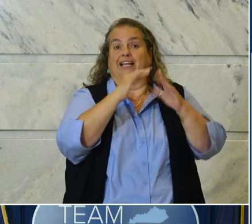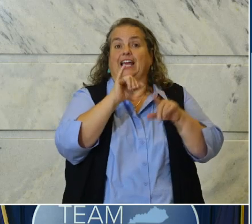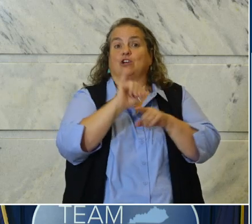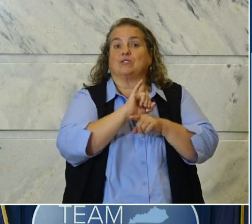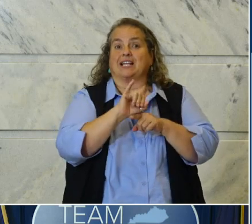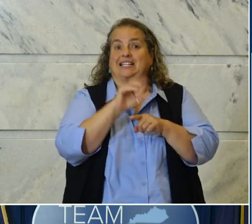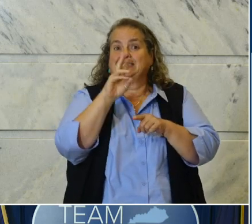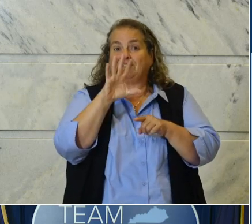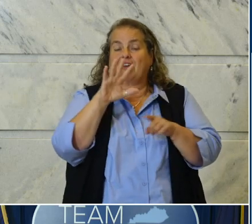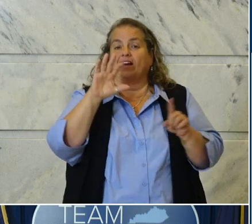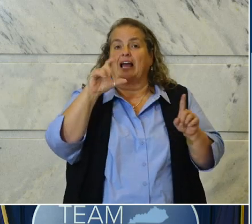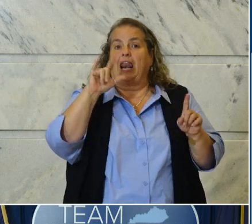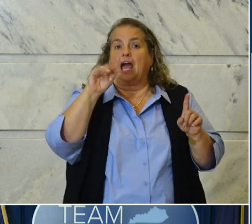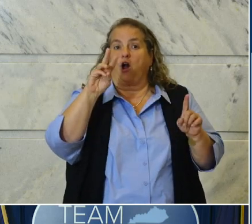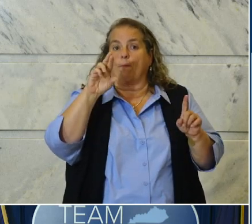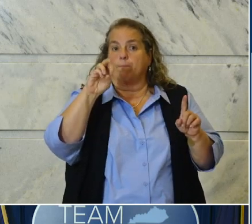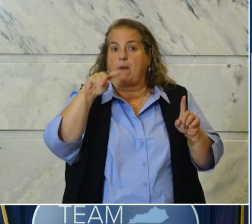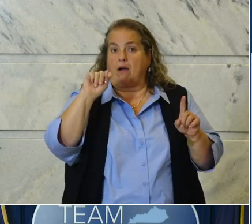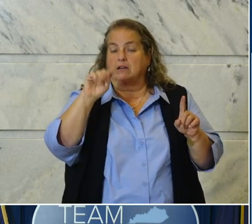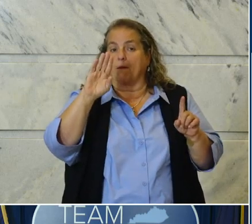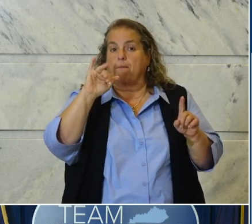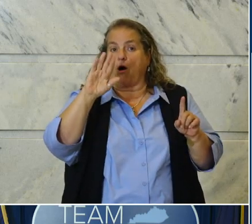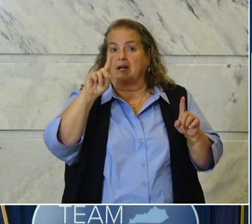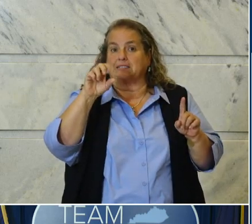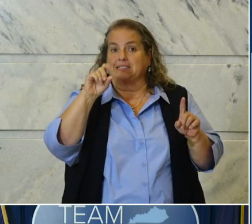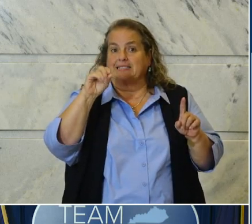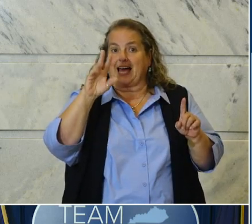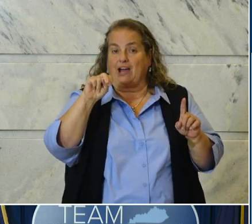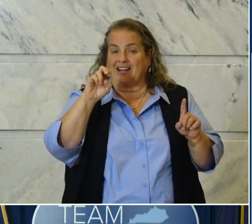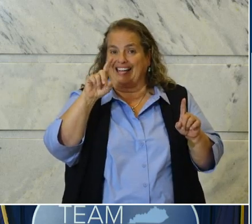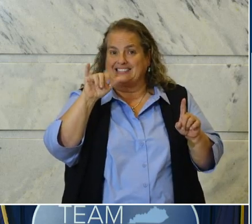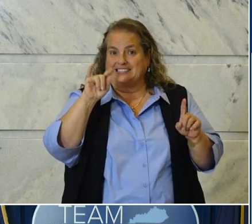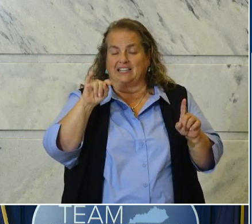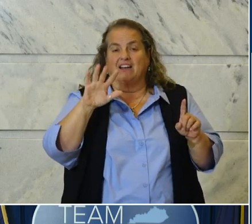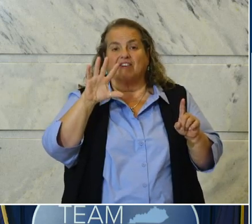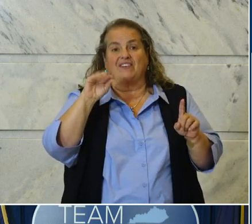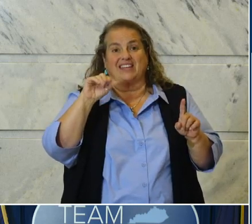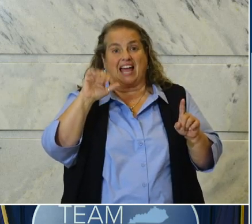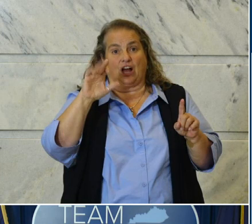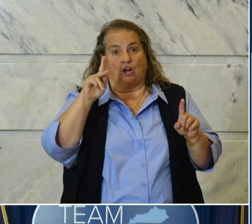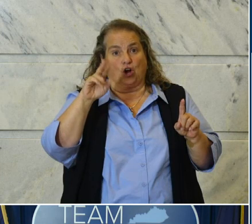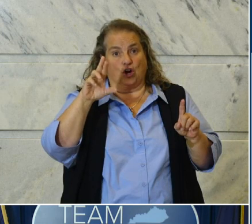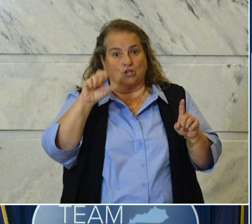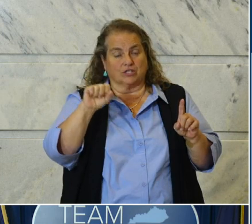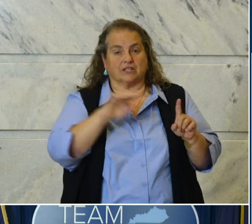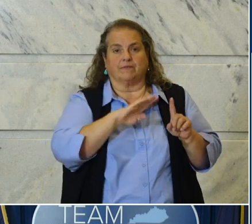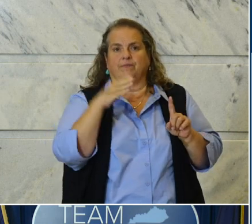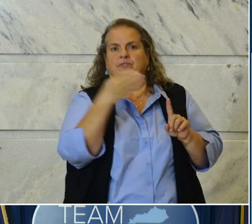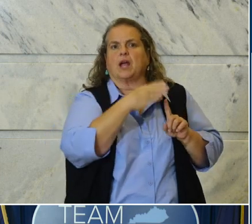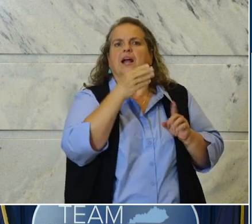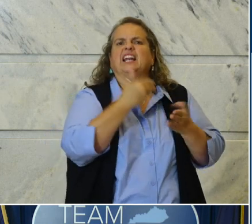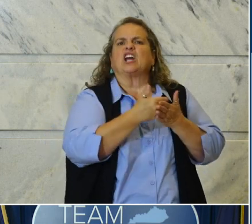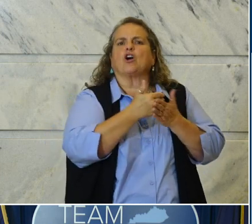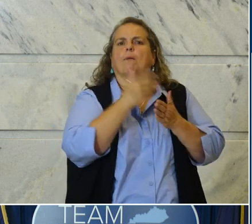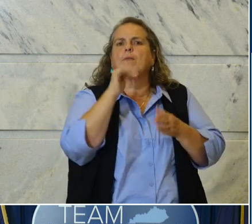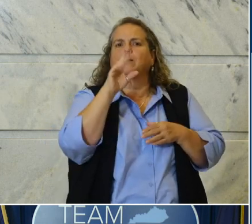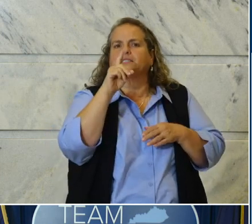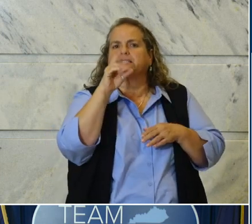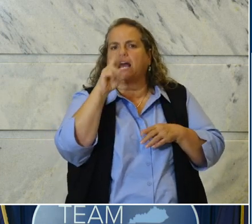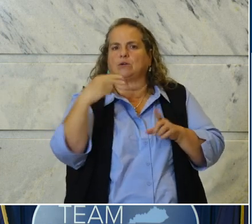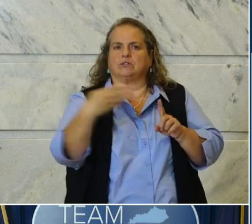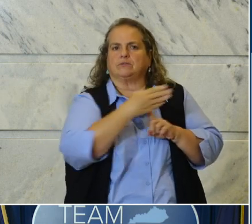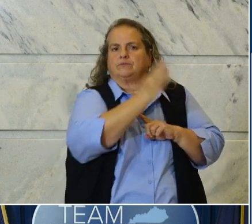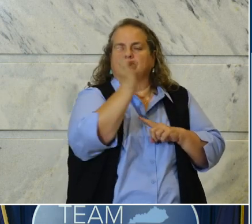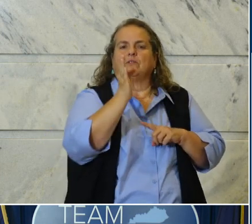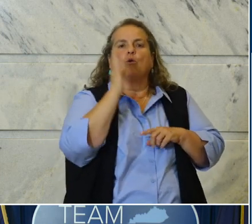at the Claremont Bardstown exit, spanning 15 acres along Kentucky 245 leading to Bardstown. Construction is scheduled to begin